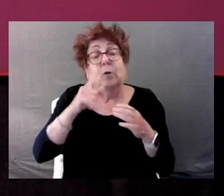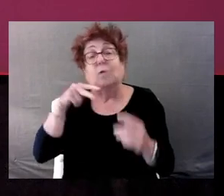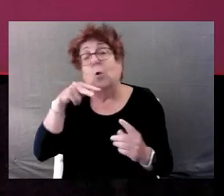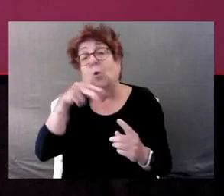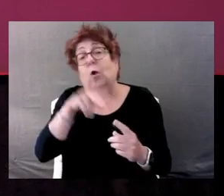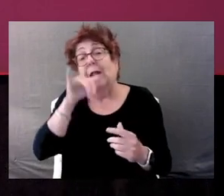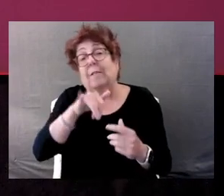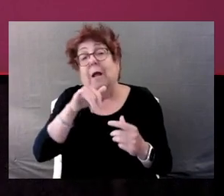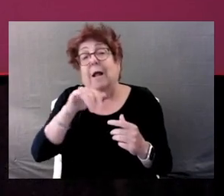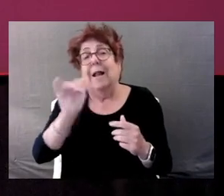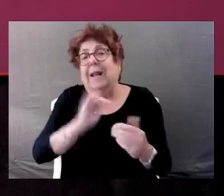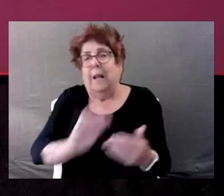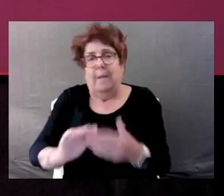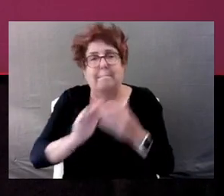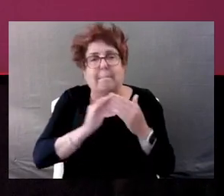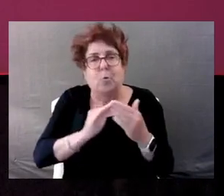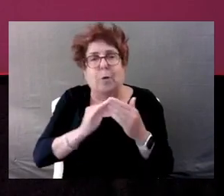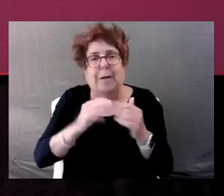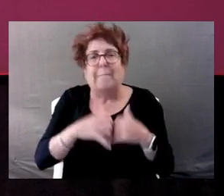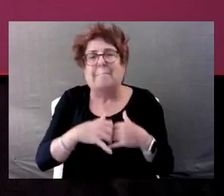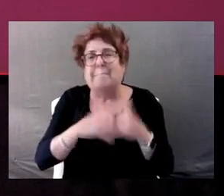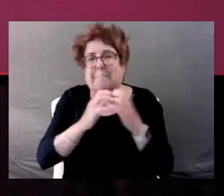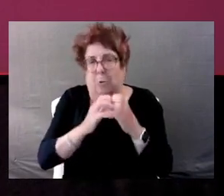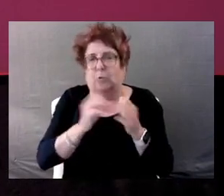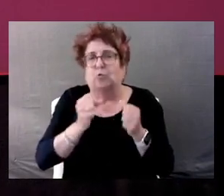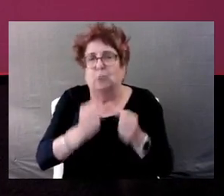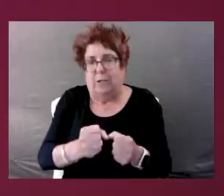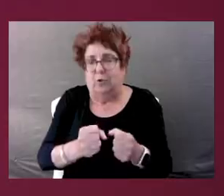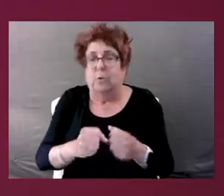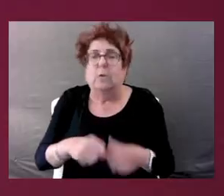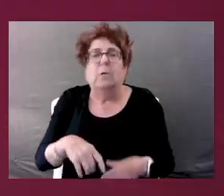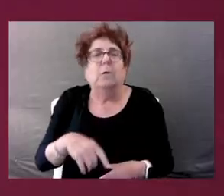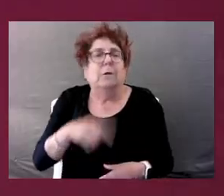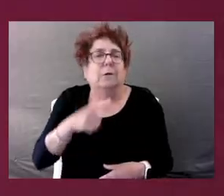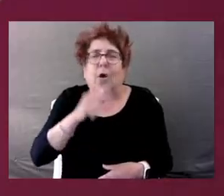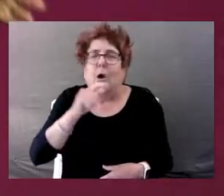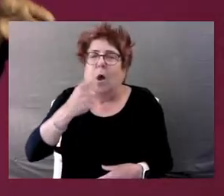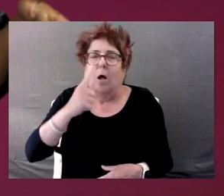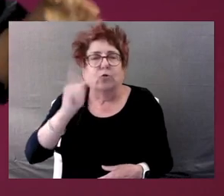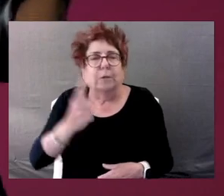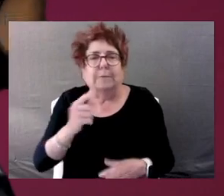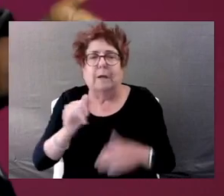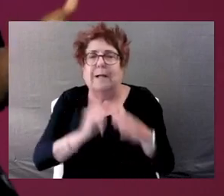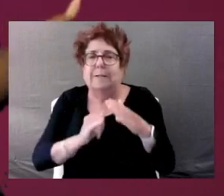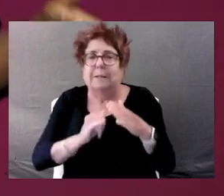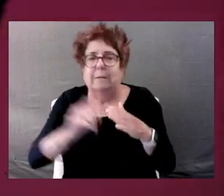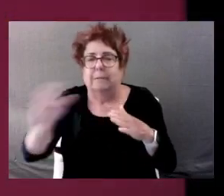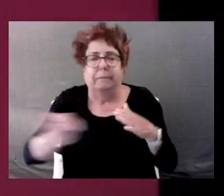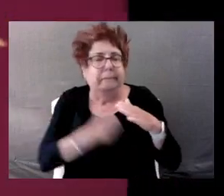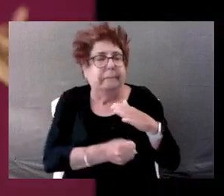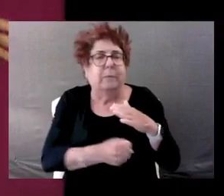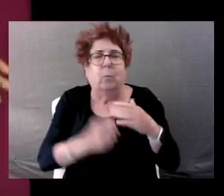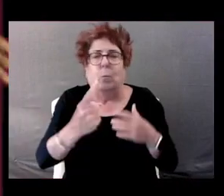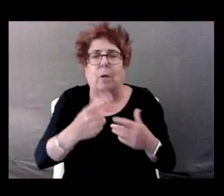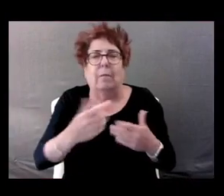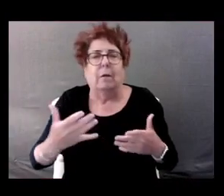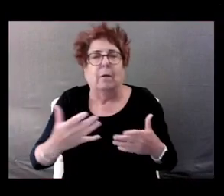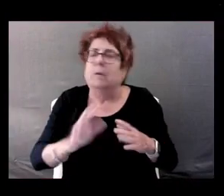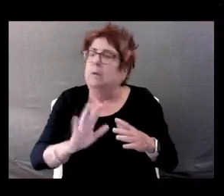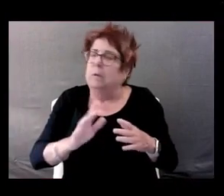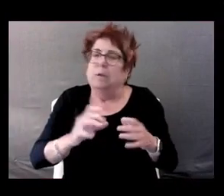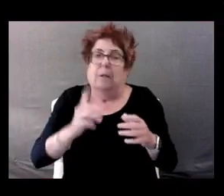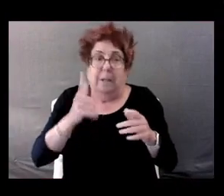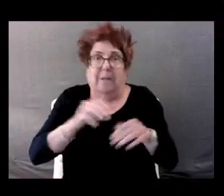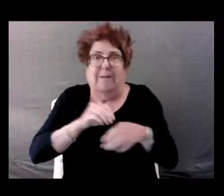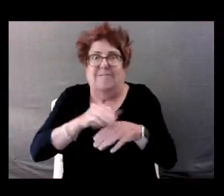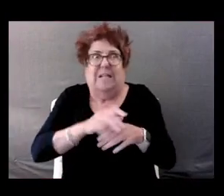community building strategy. It's not a strategy in isolation. You have to think about it. How are we communicating in